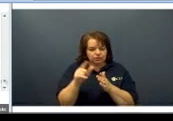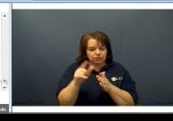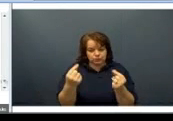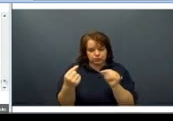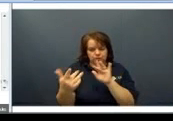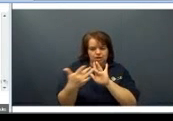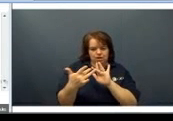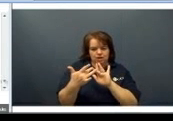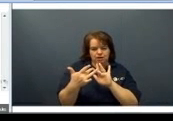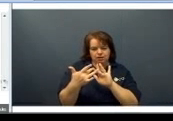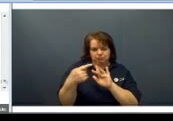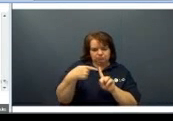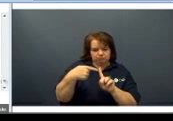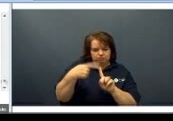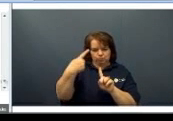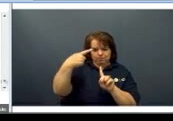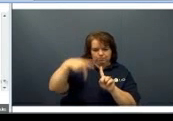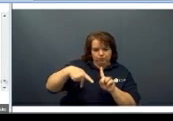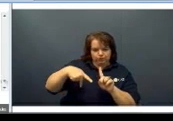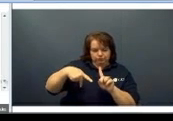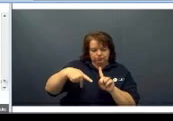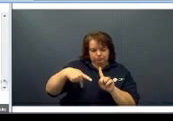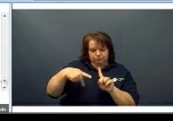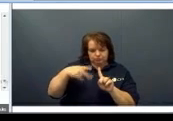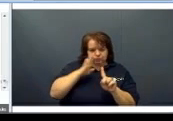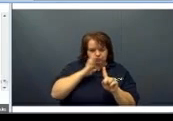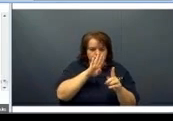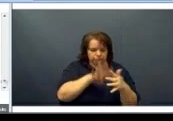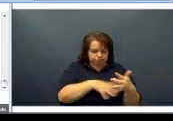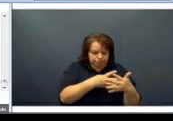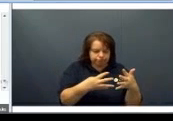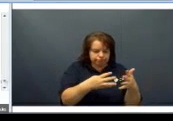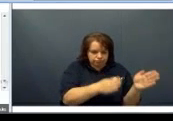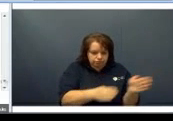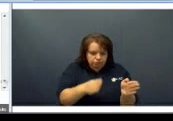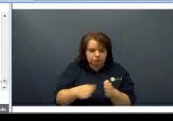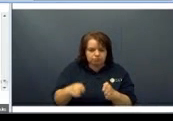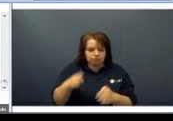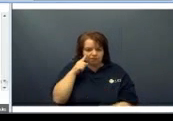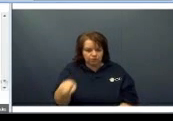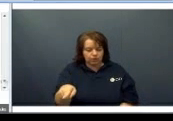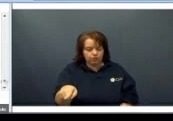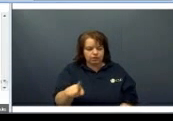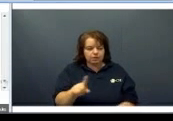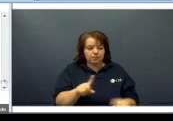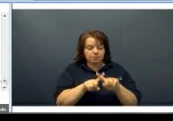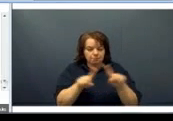accessibility stuff, that they are to contact a certain point of contact.